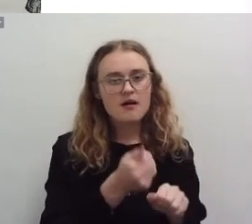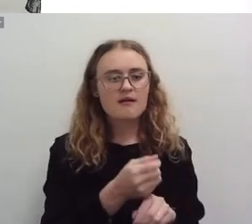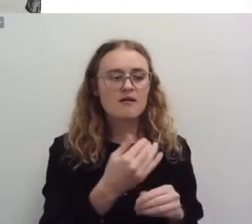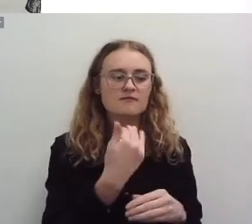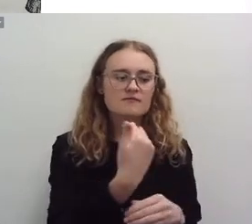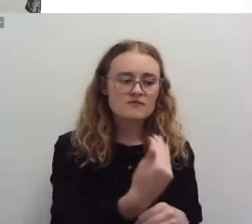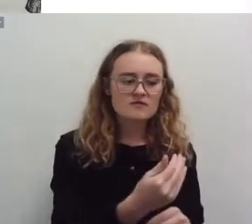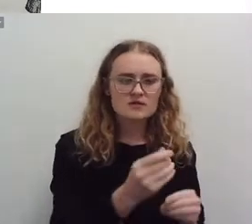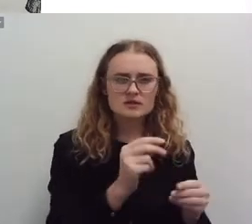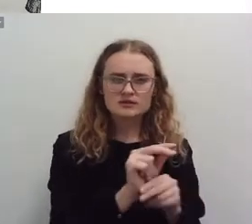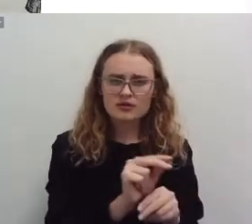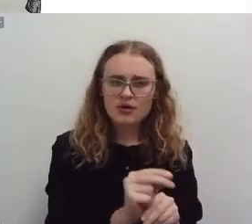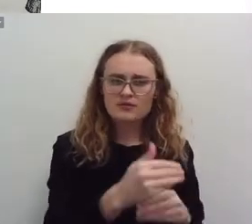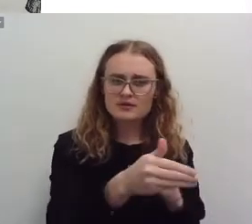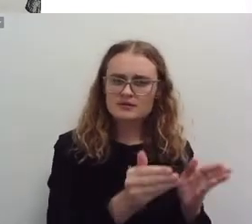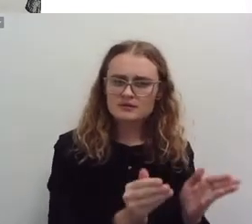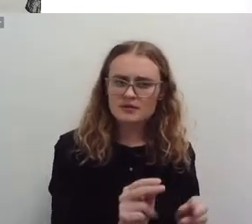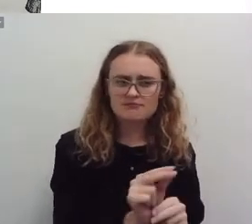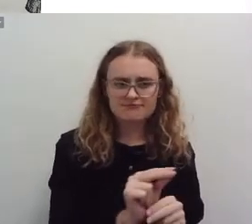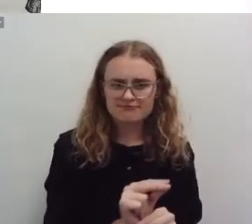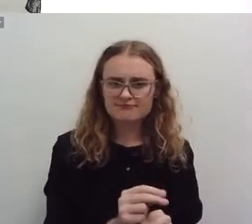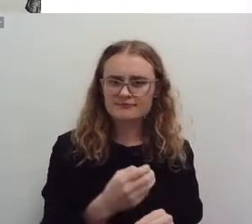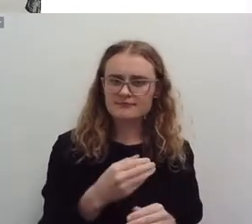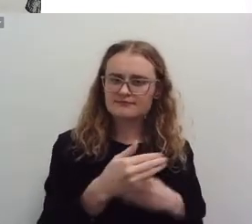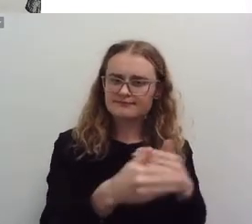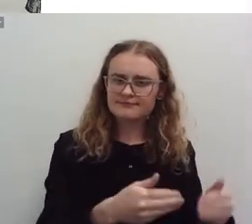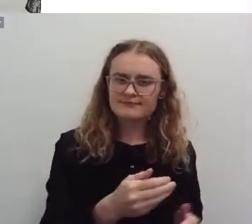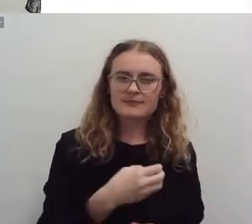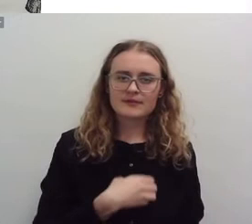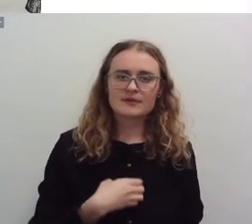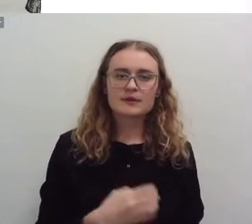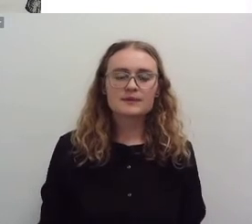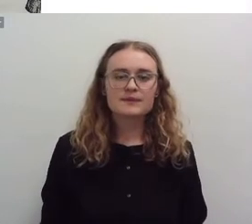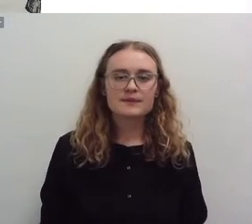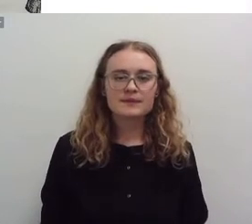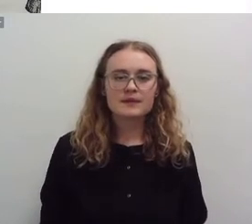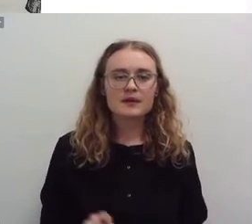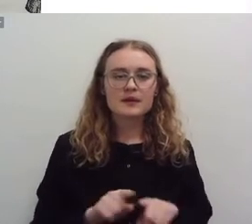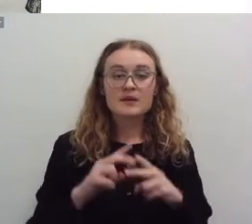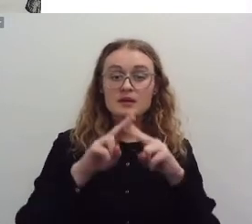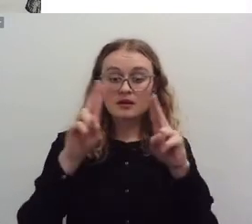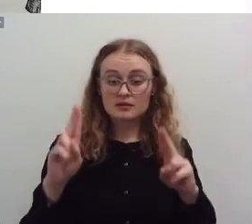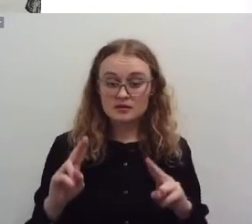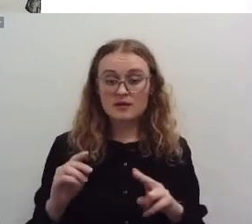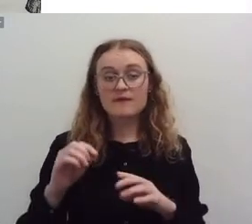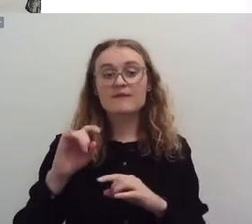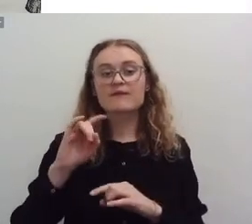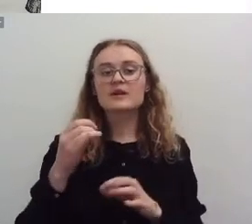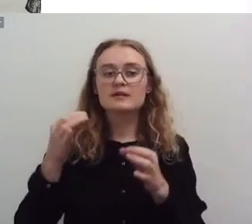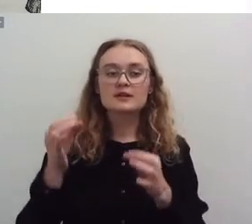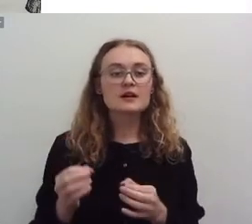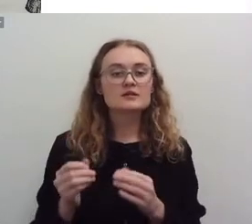child protection conferences and government programs and so on.